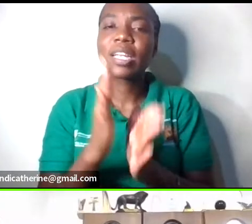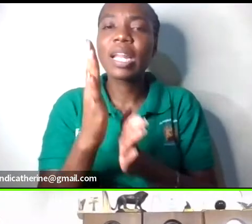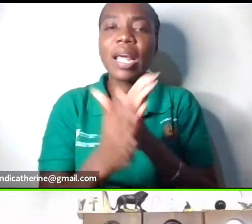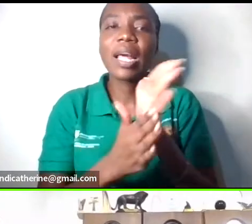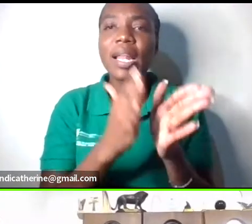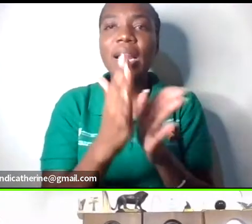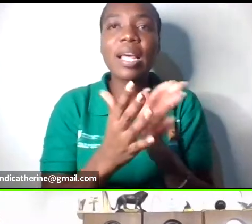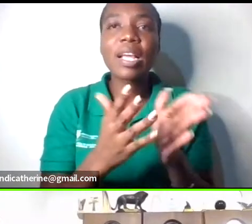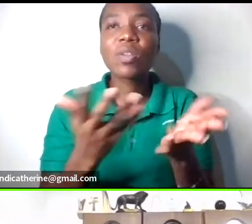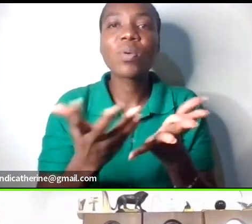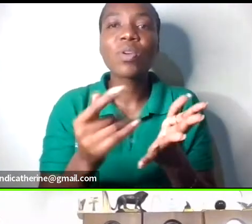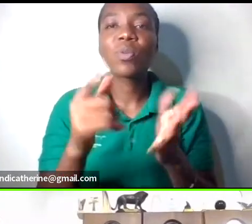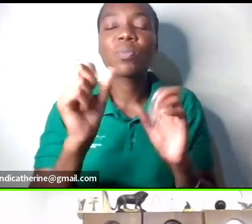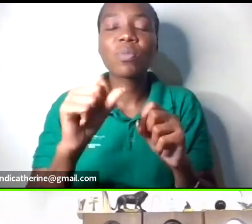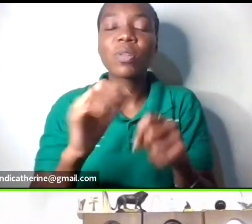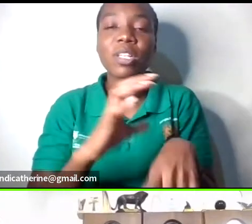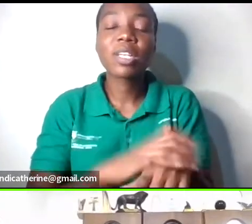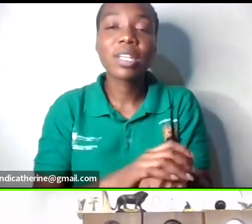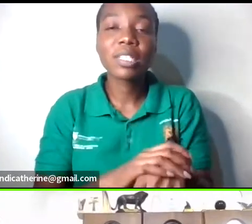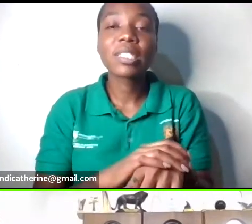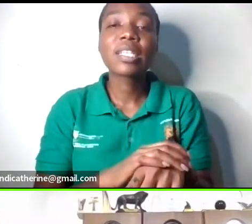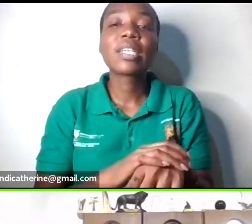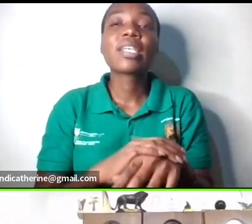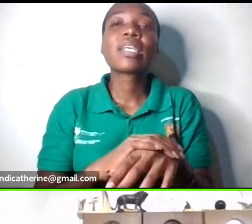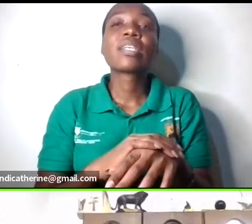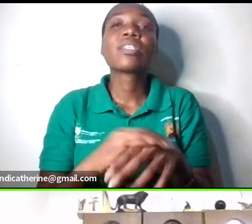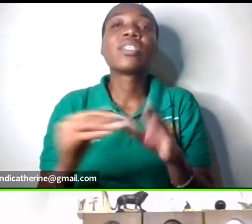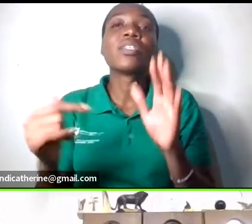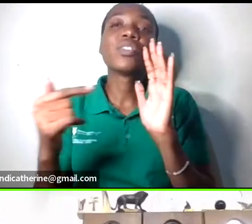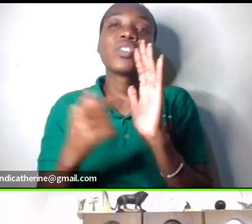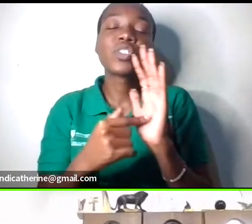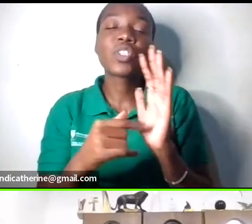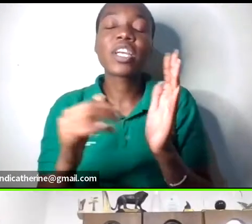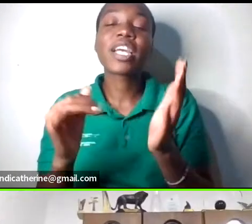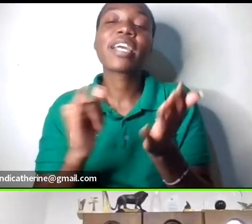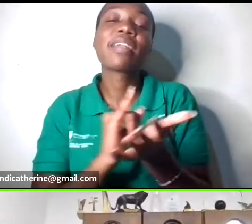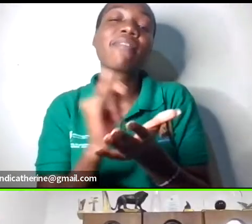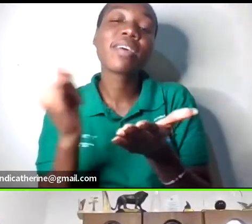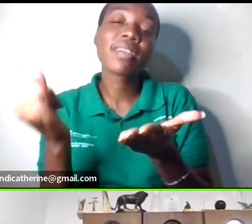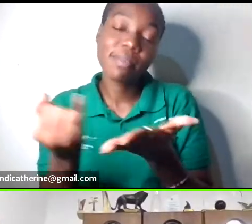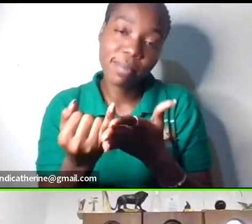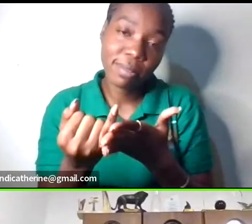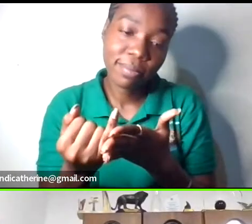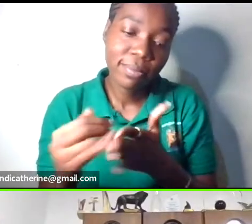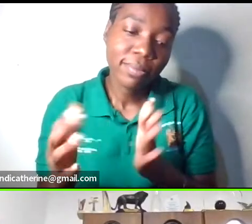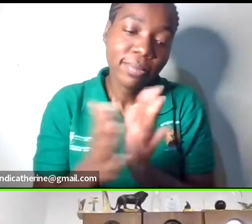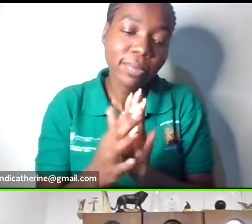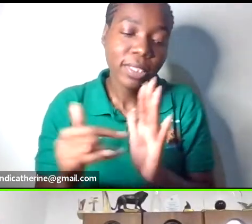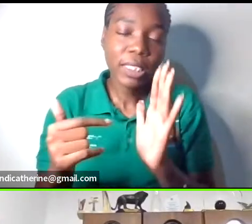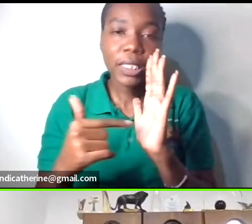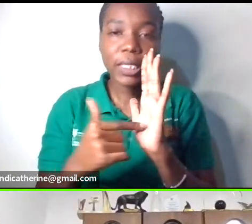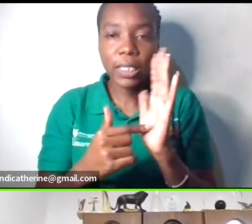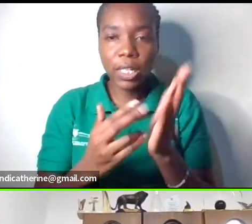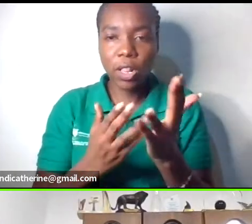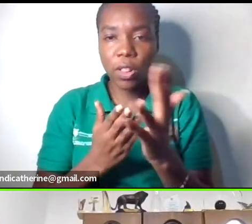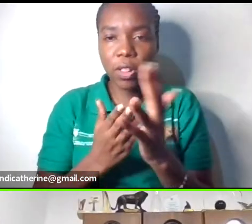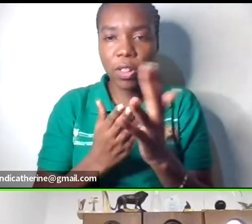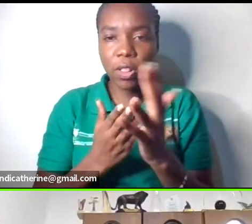a return for your investment? And that return could be through a charge